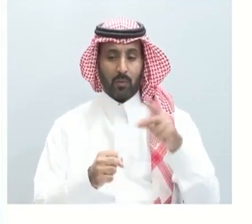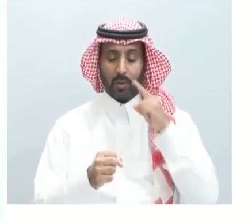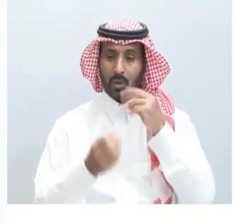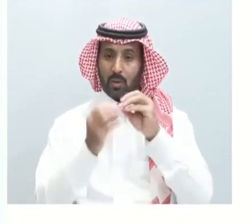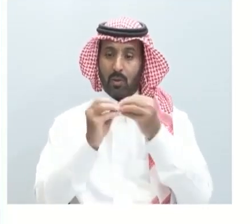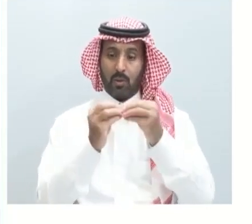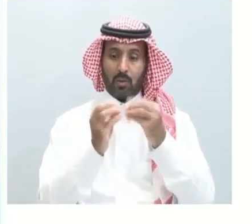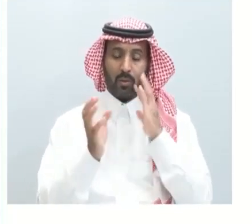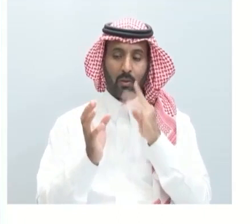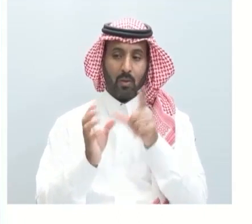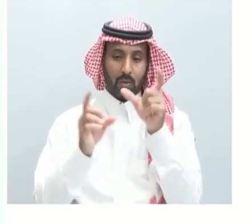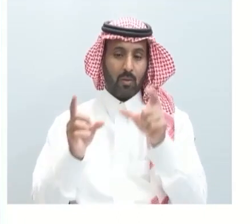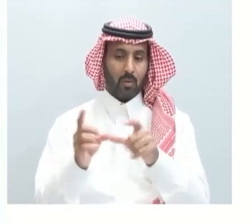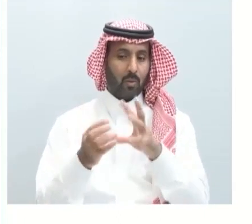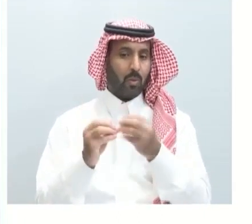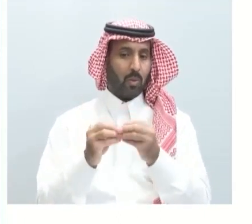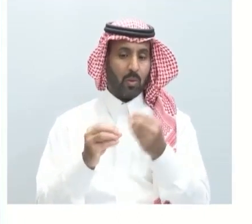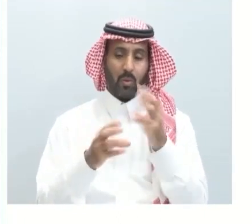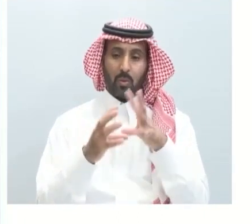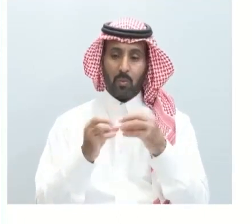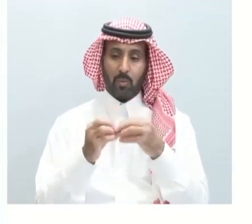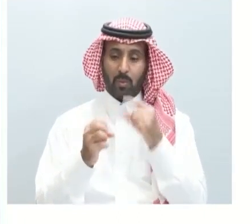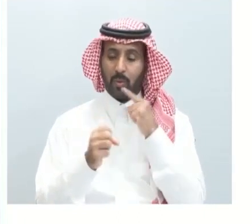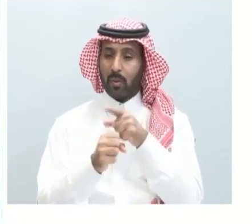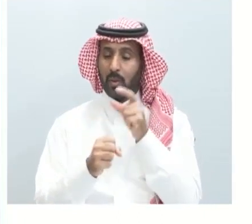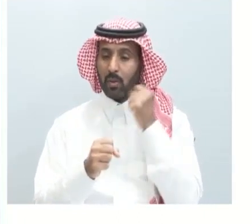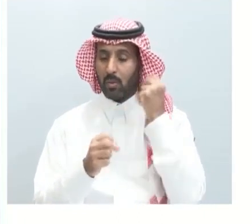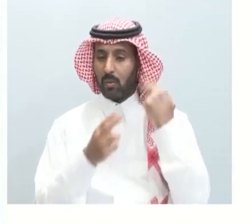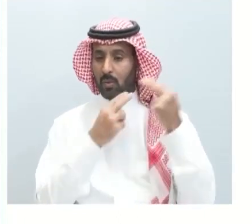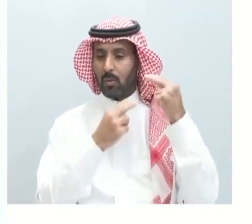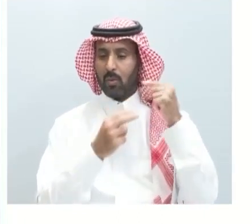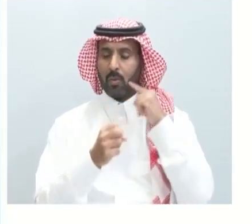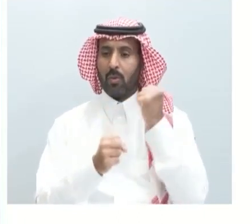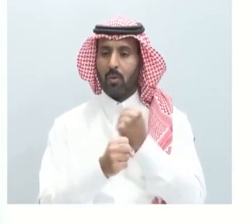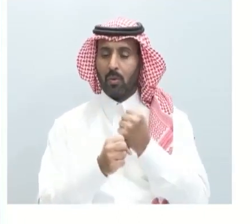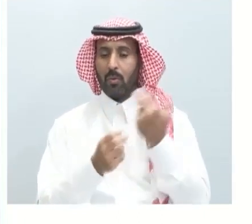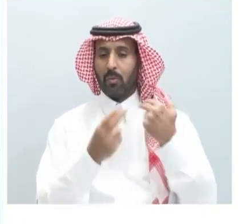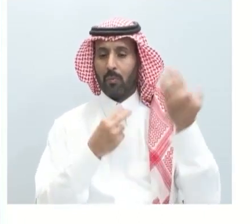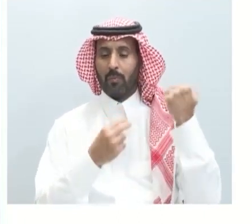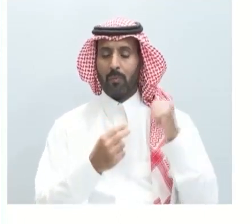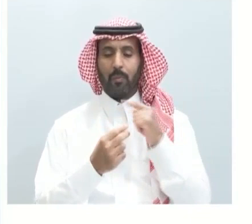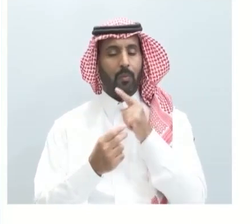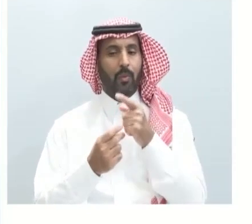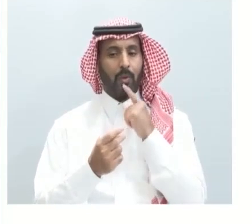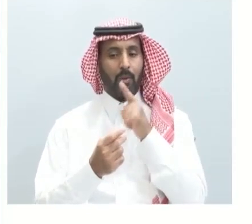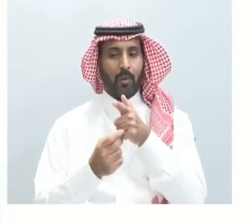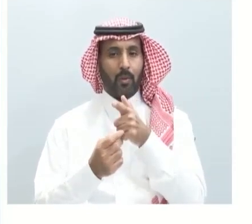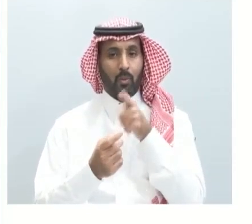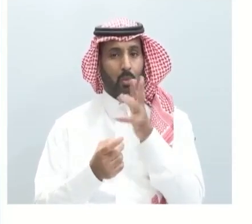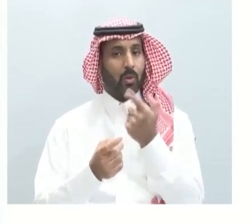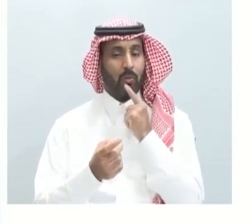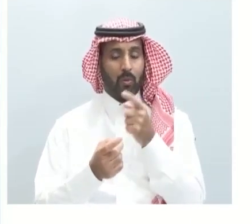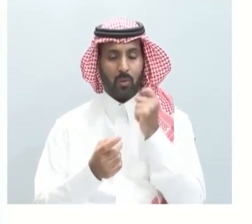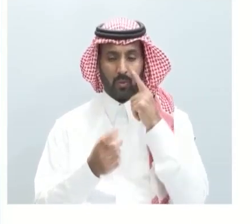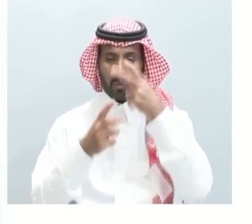colors different symbols what do they mean in our culture customs gestures also say what you think this